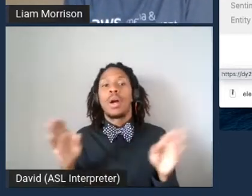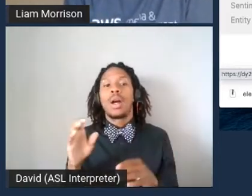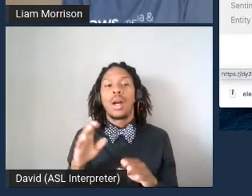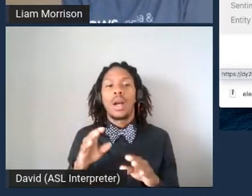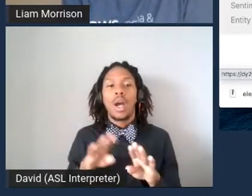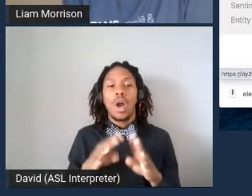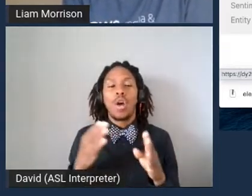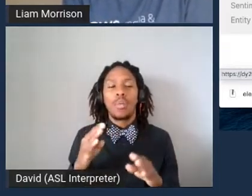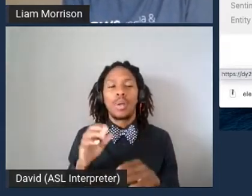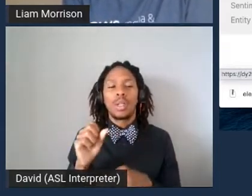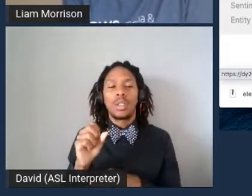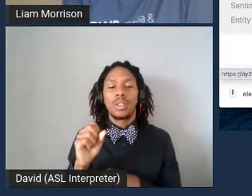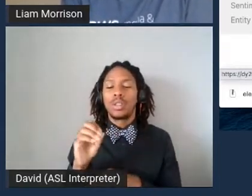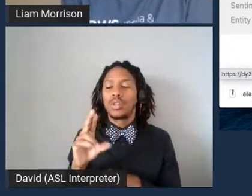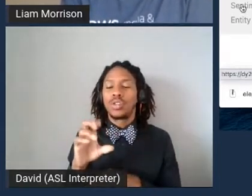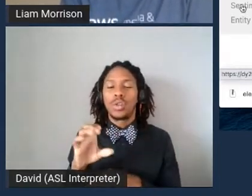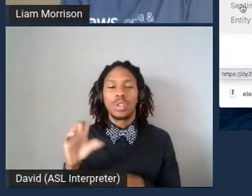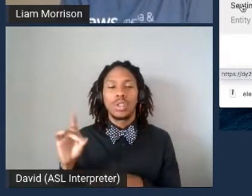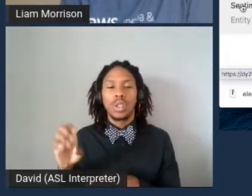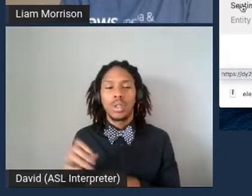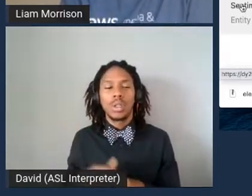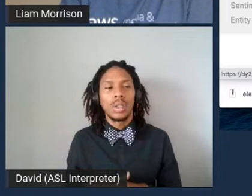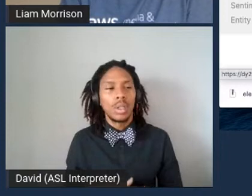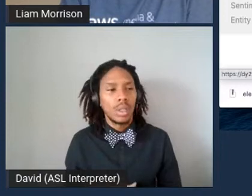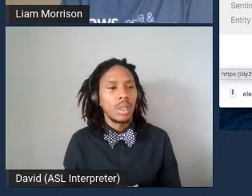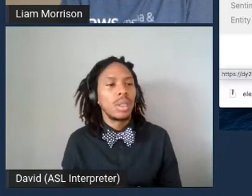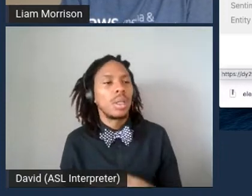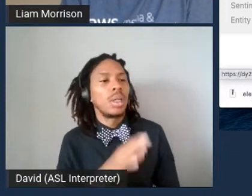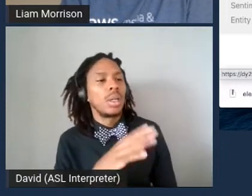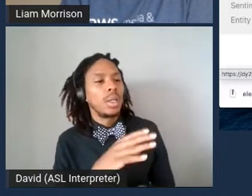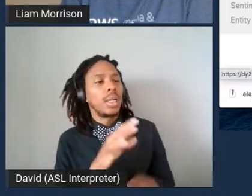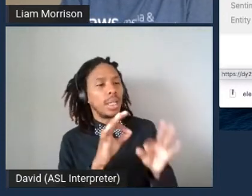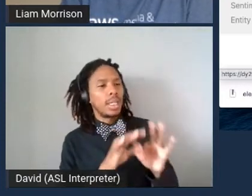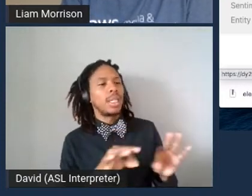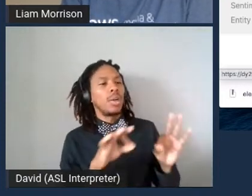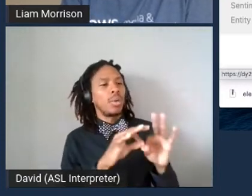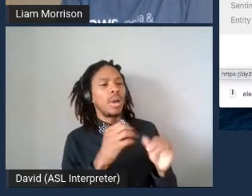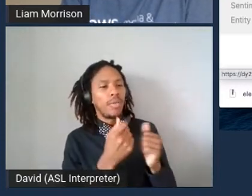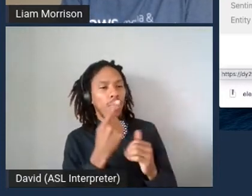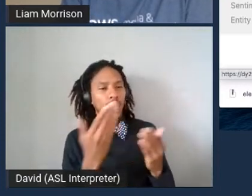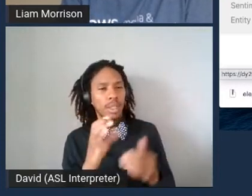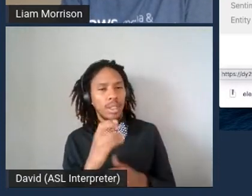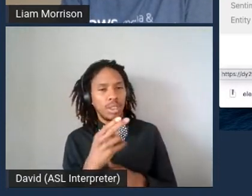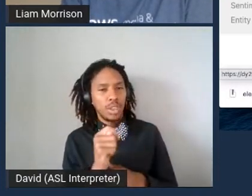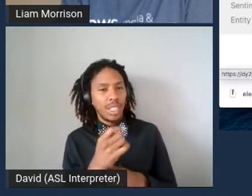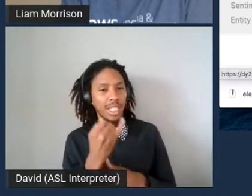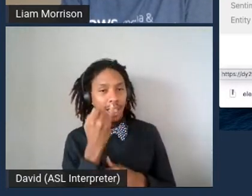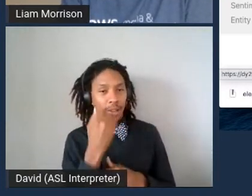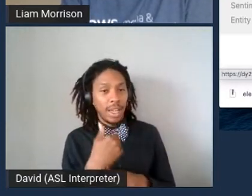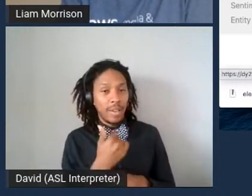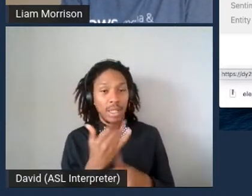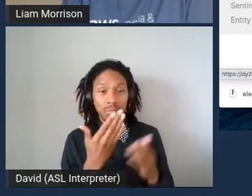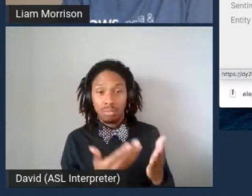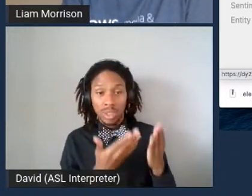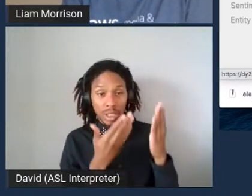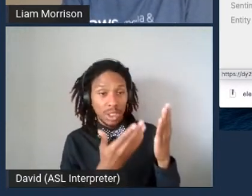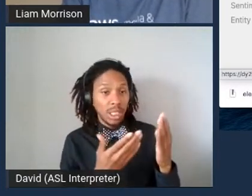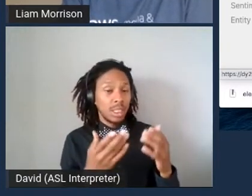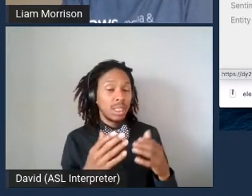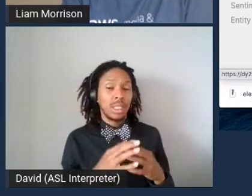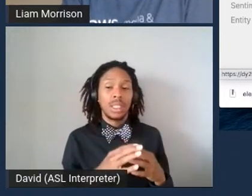we're sharing here as well. And it is very important for everybody here on chat to know that if you have any suggestions,